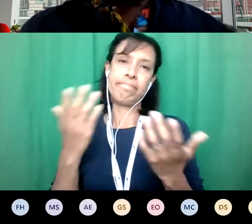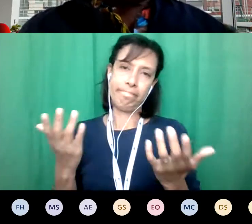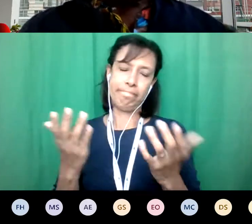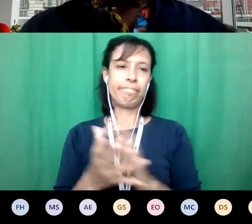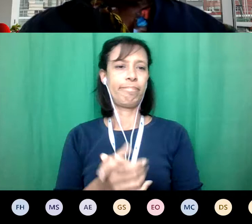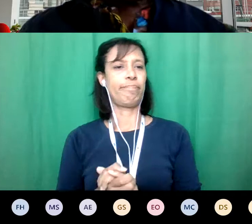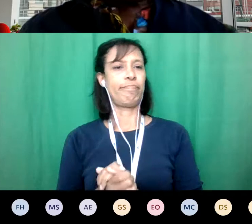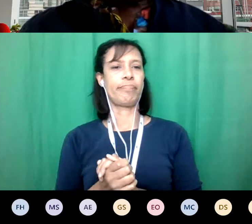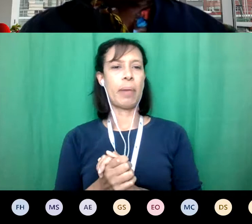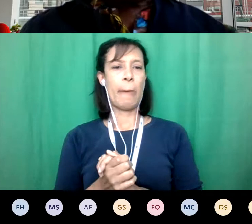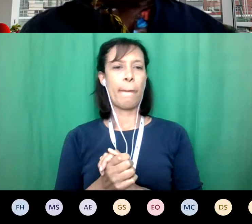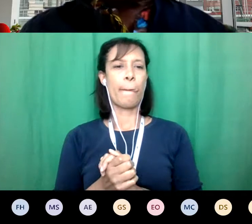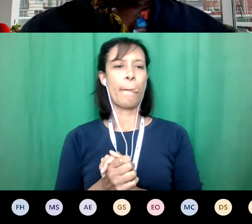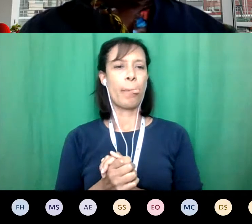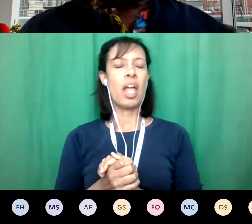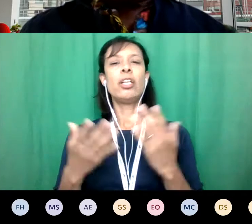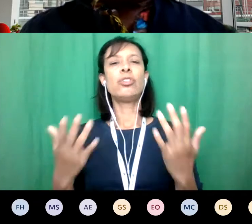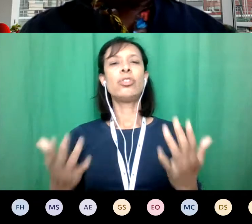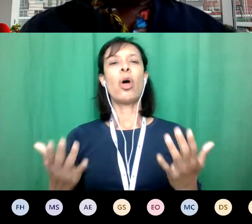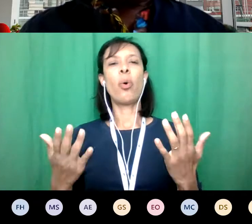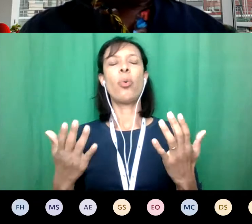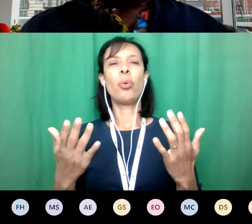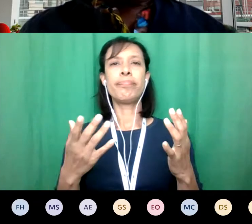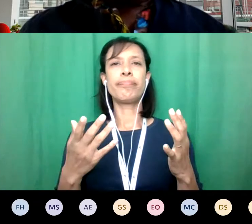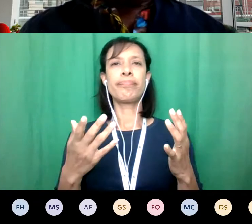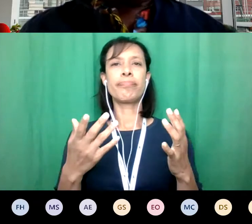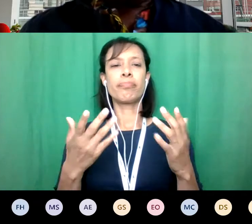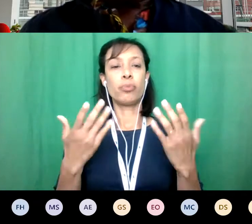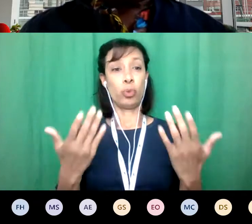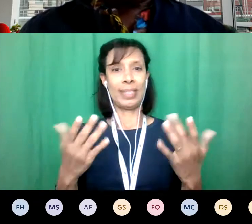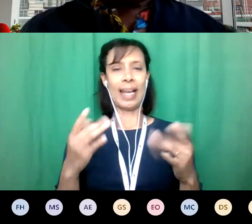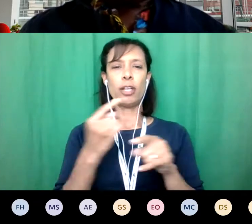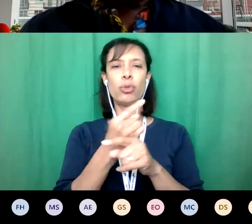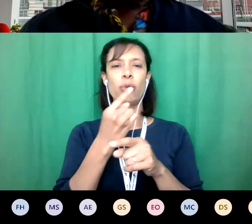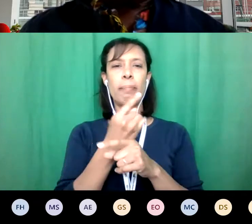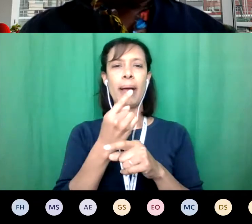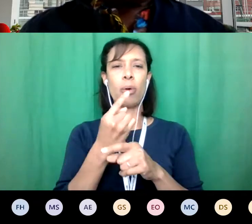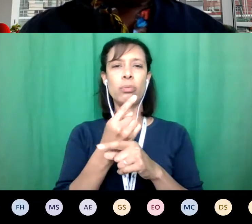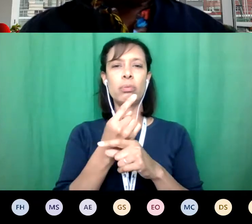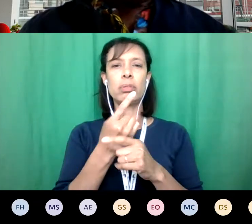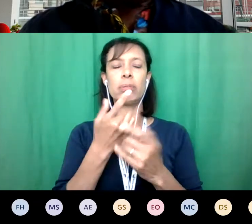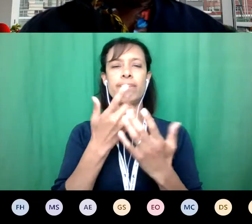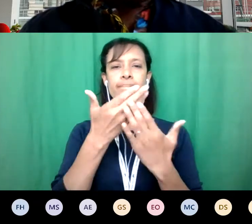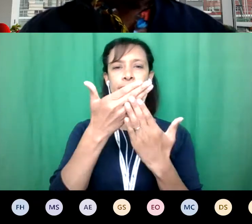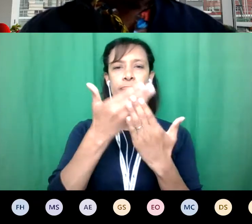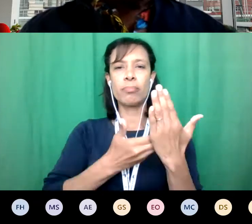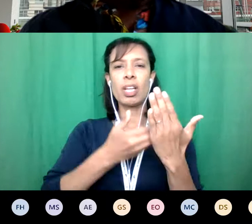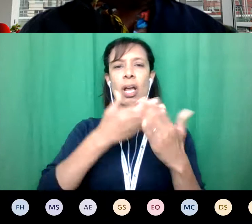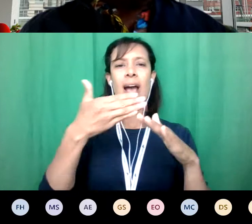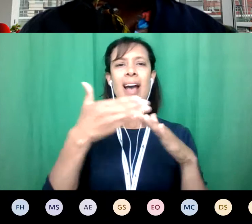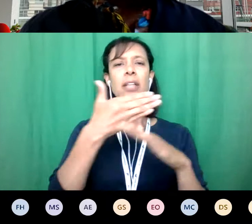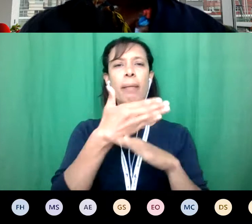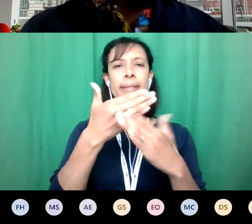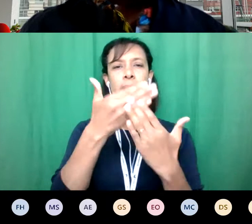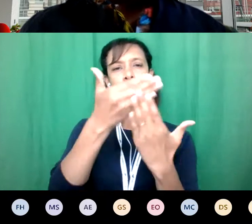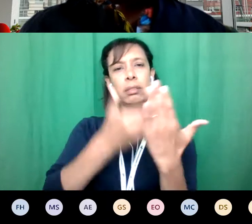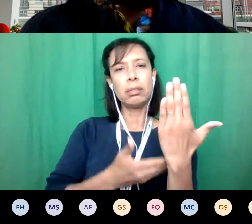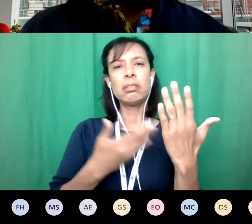going to talk about the assignment for this module. So what's involved in the module